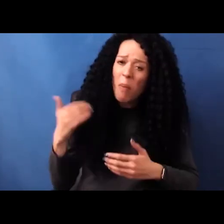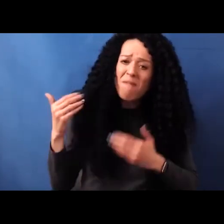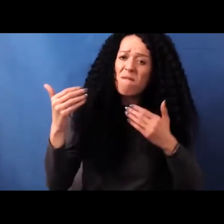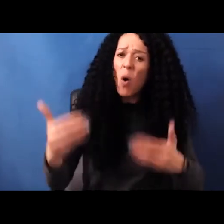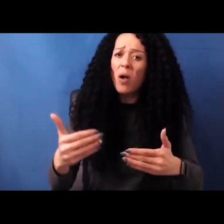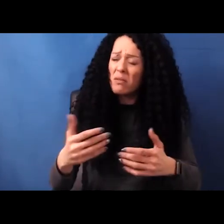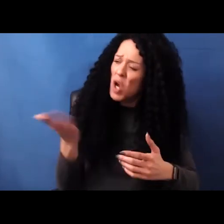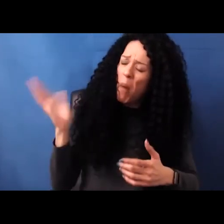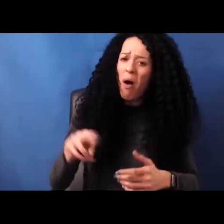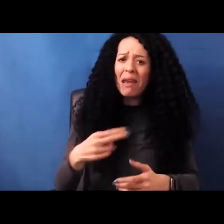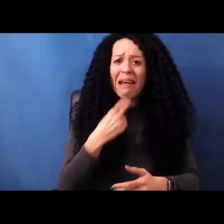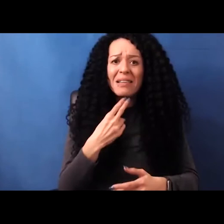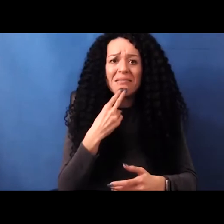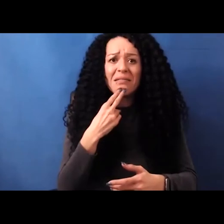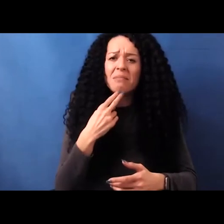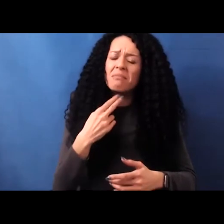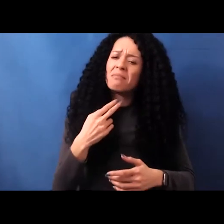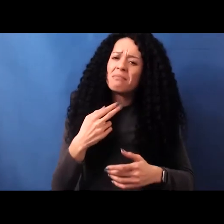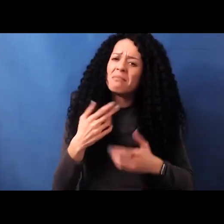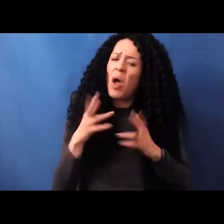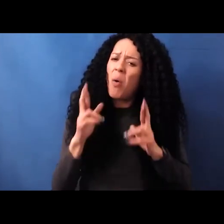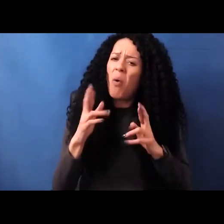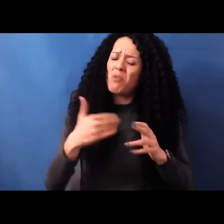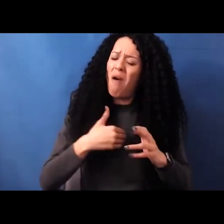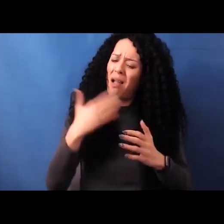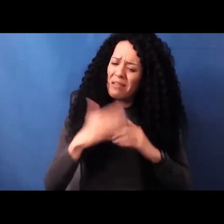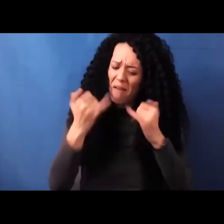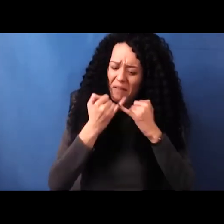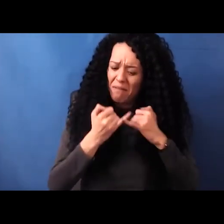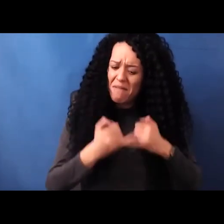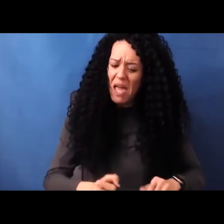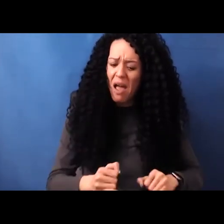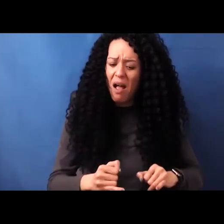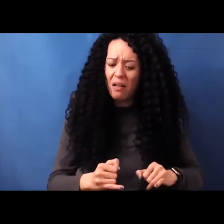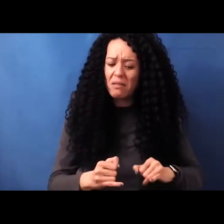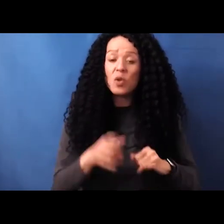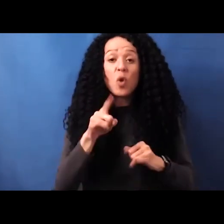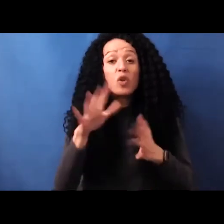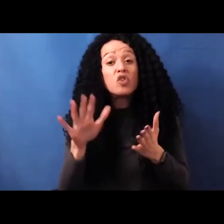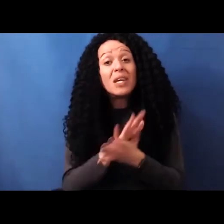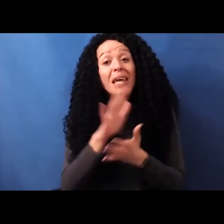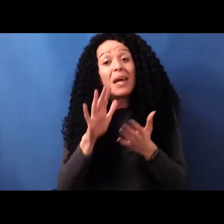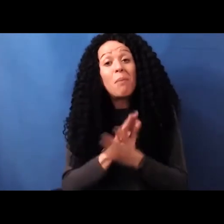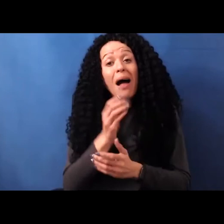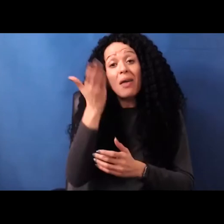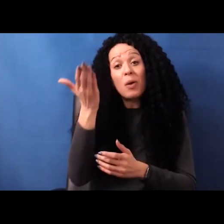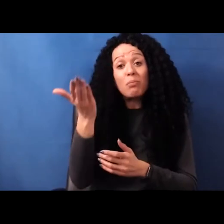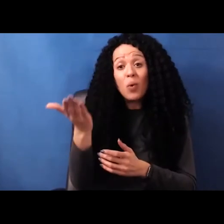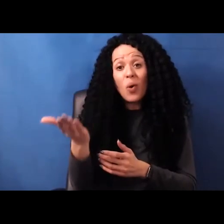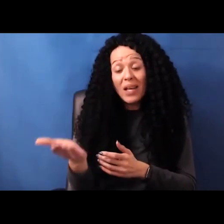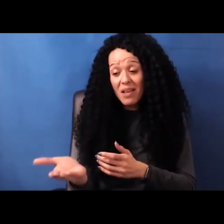my lads, may your heart never fail. You're cheered by